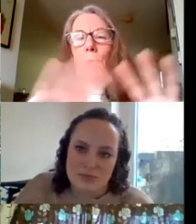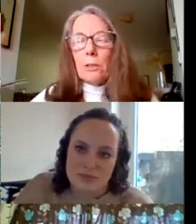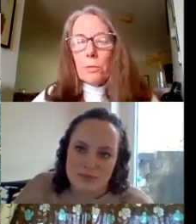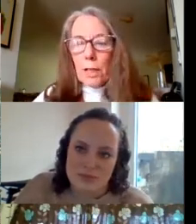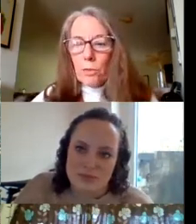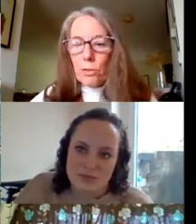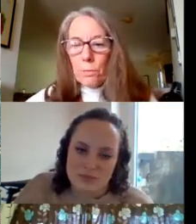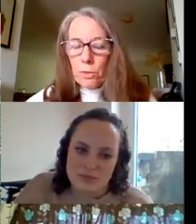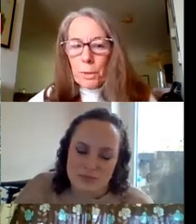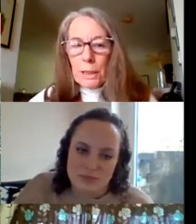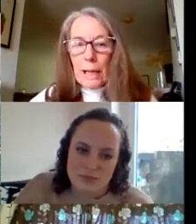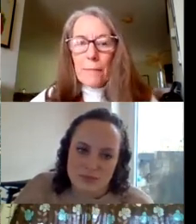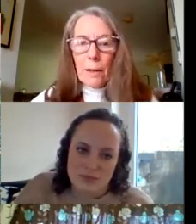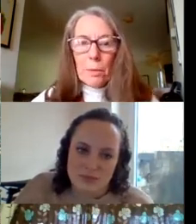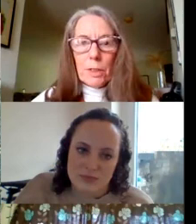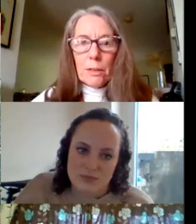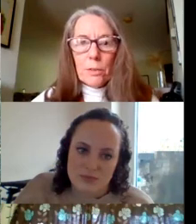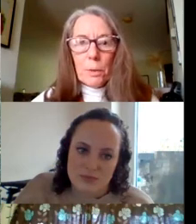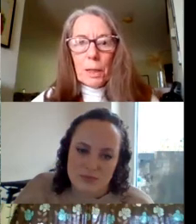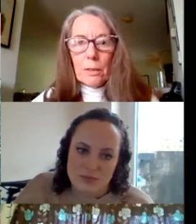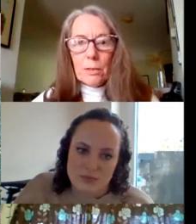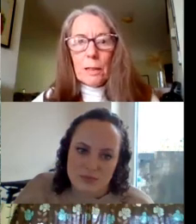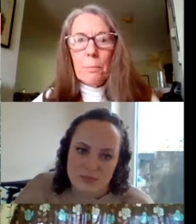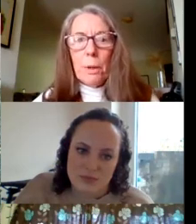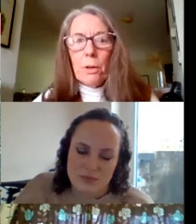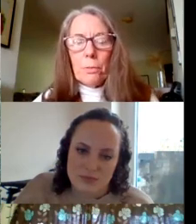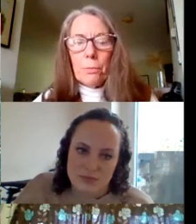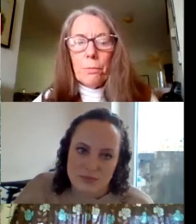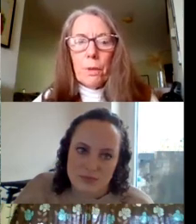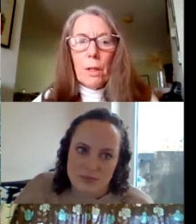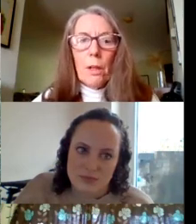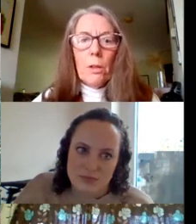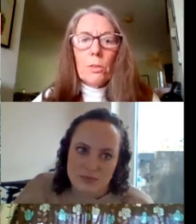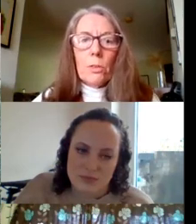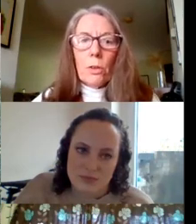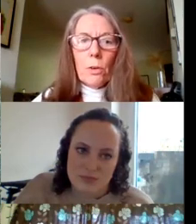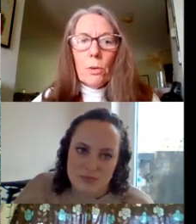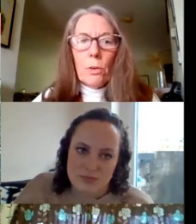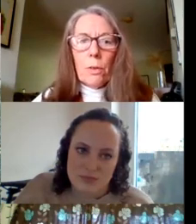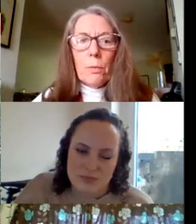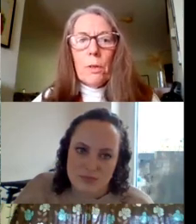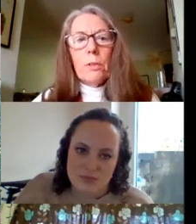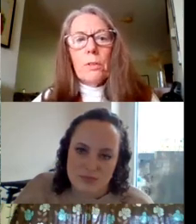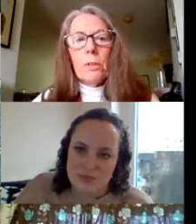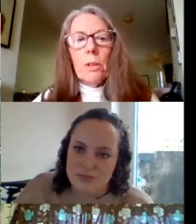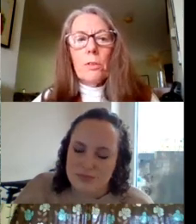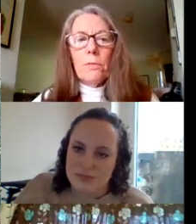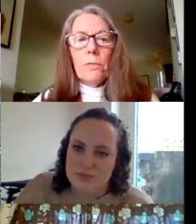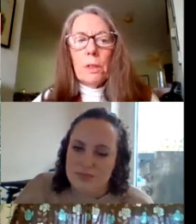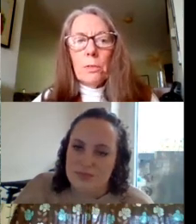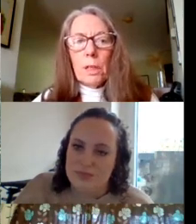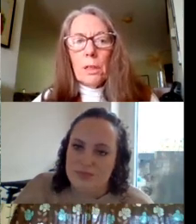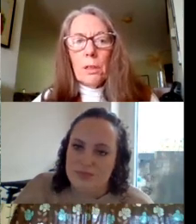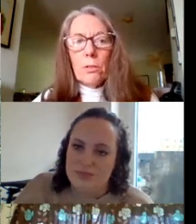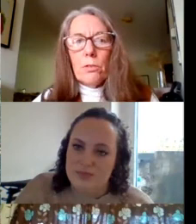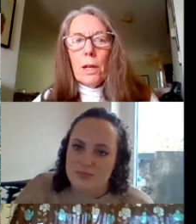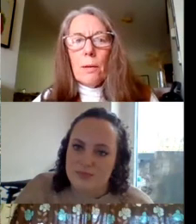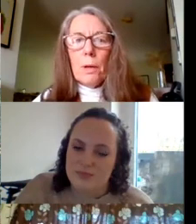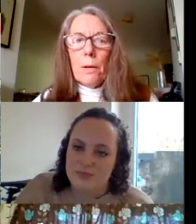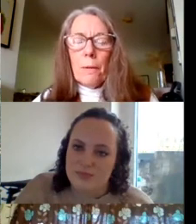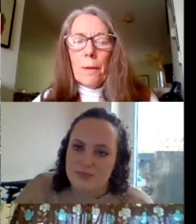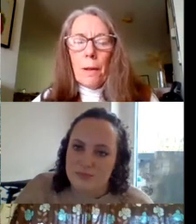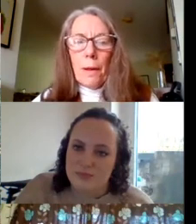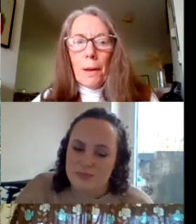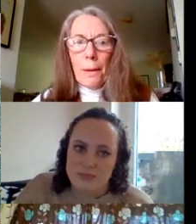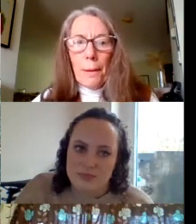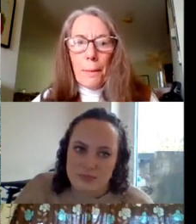as recreation. So again, that was seen as quite important. So there was lots of music,